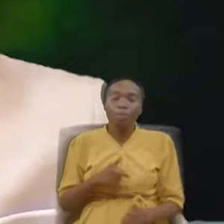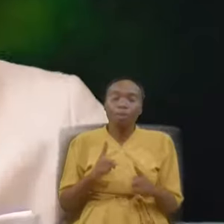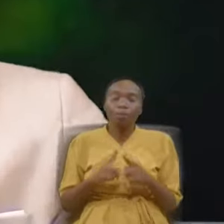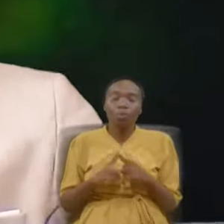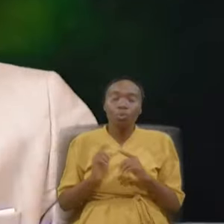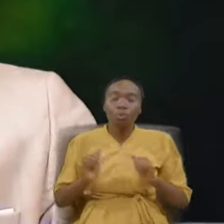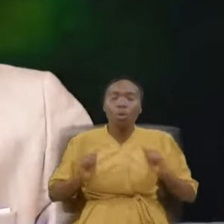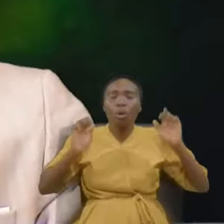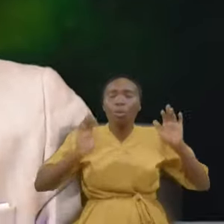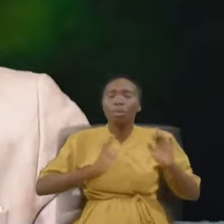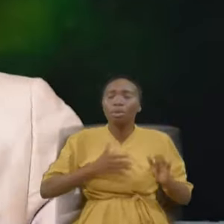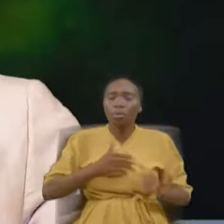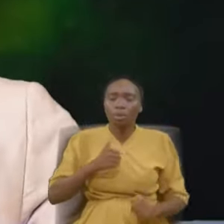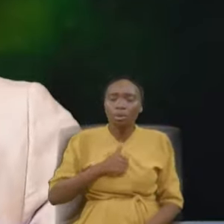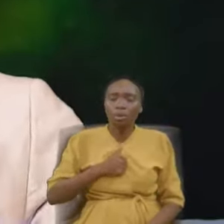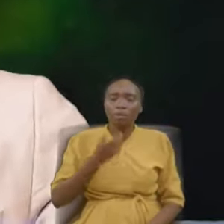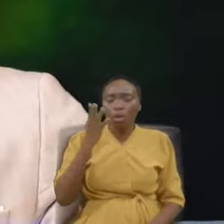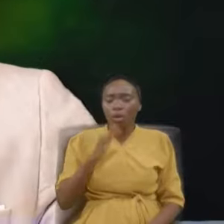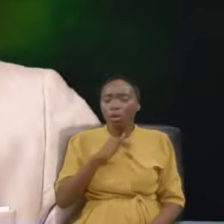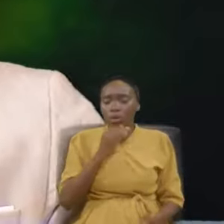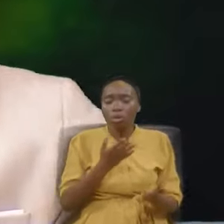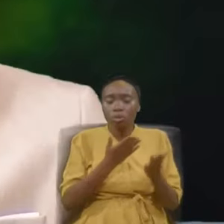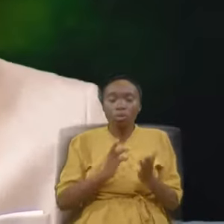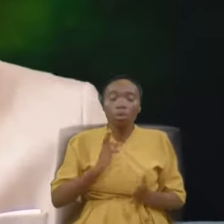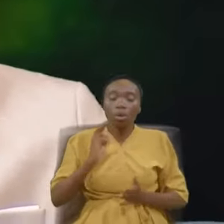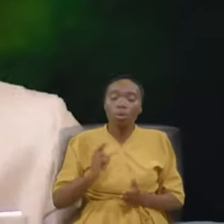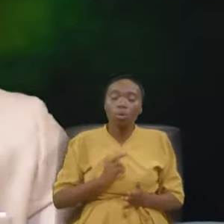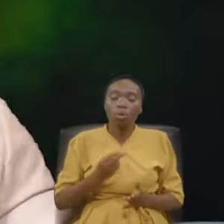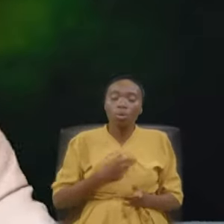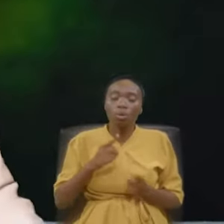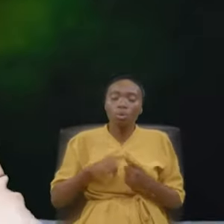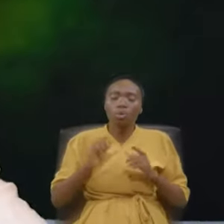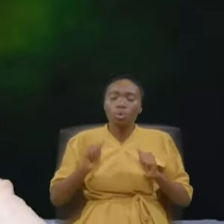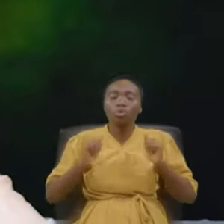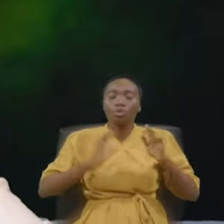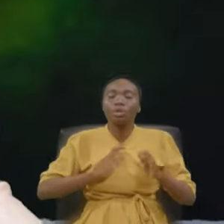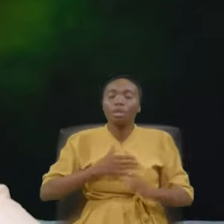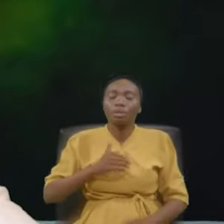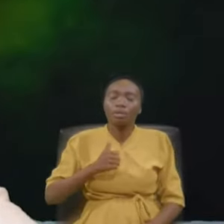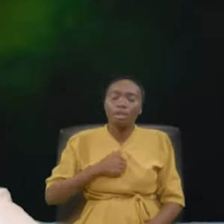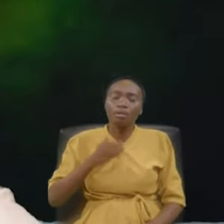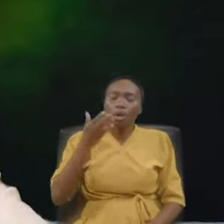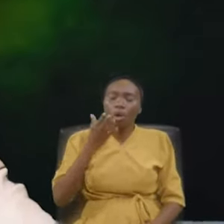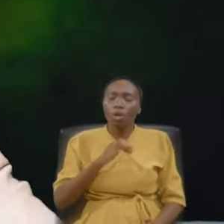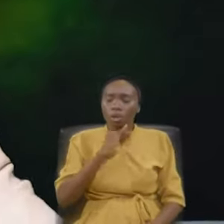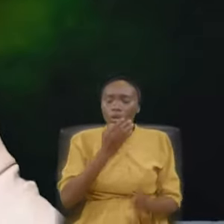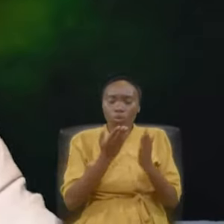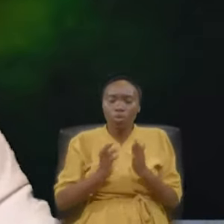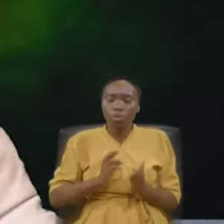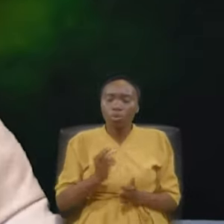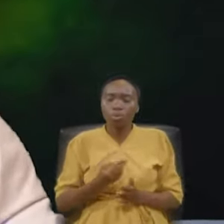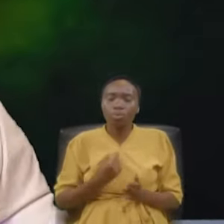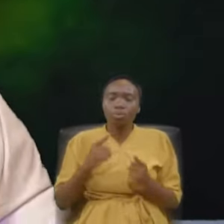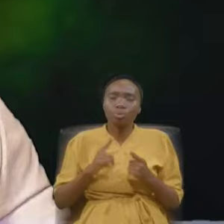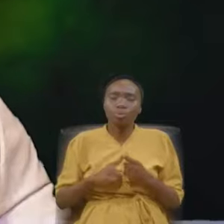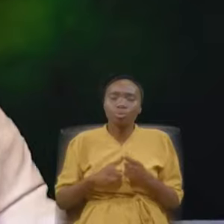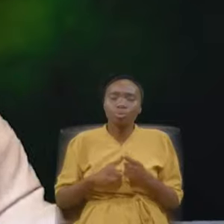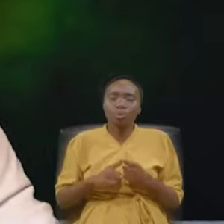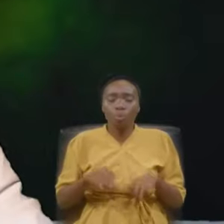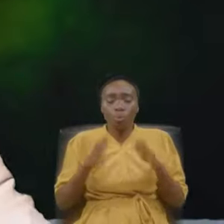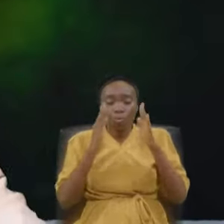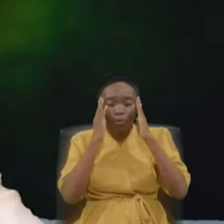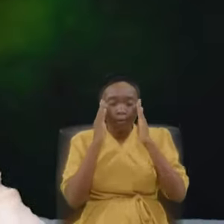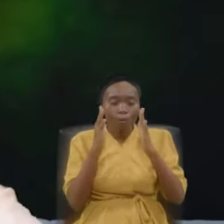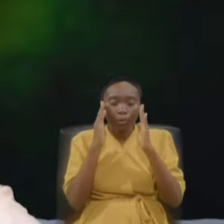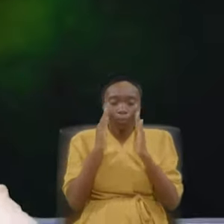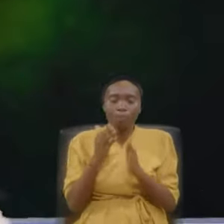recommit ourselves. God is expecting us to reconsecrate ourselves. God is expecting us to refocus. God